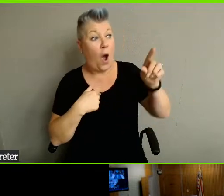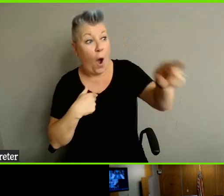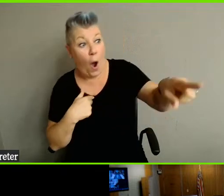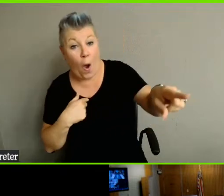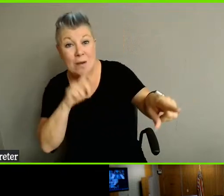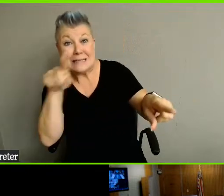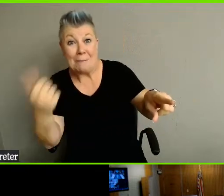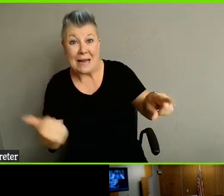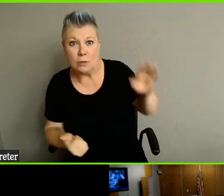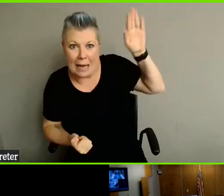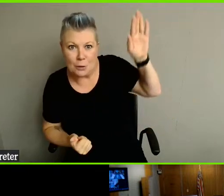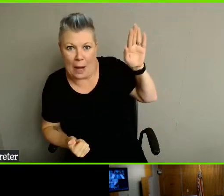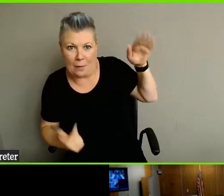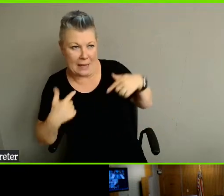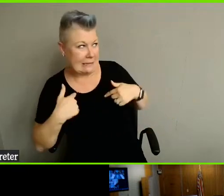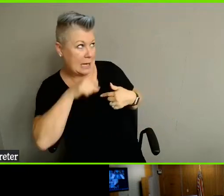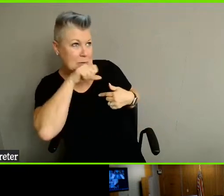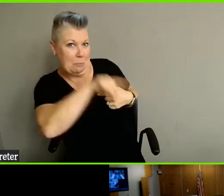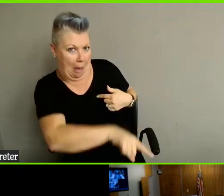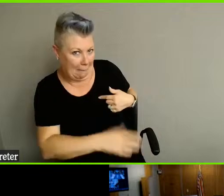Yep.